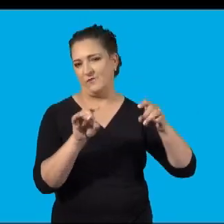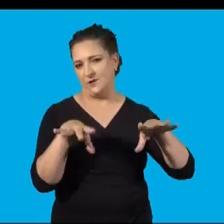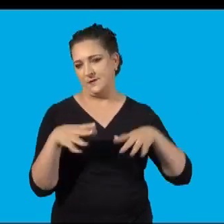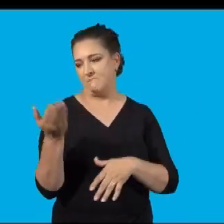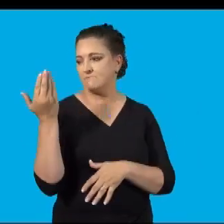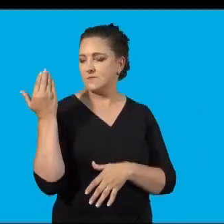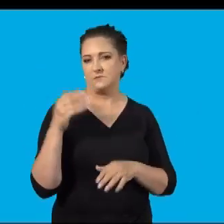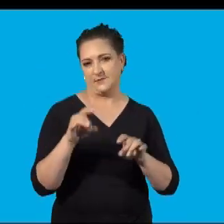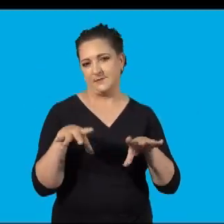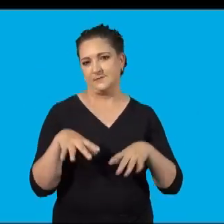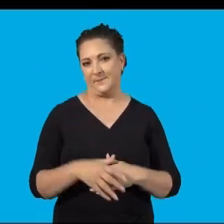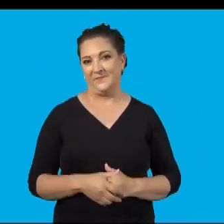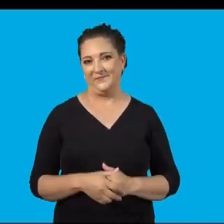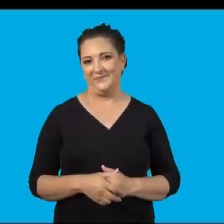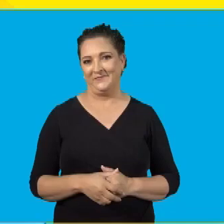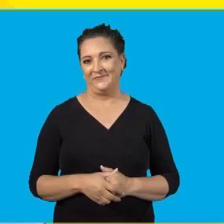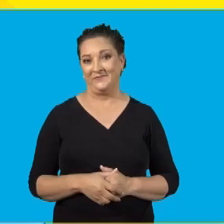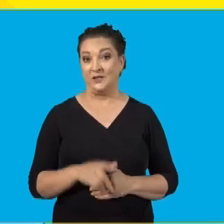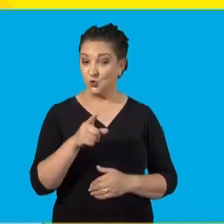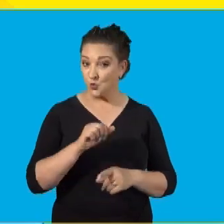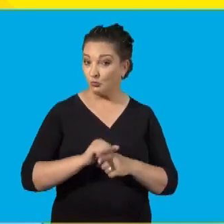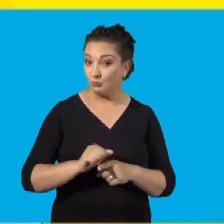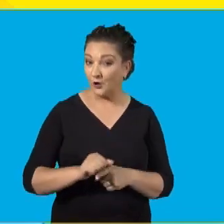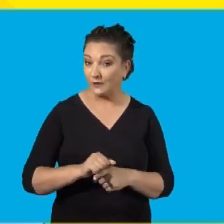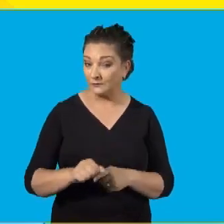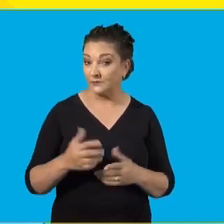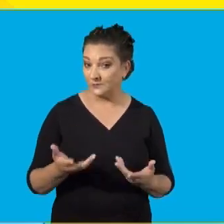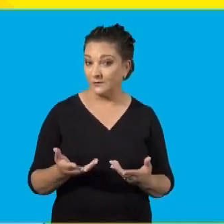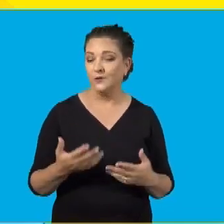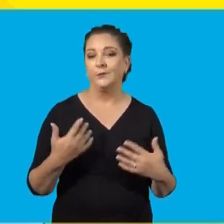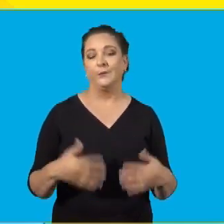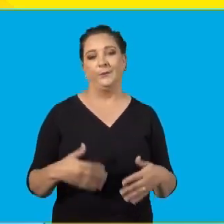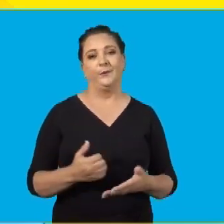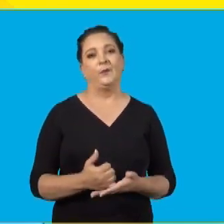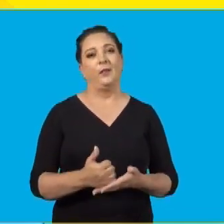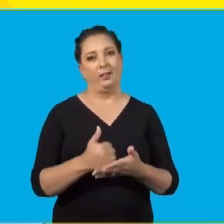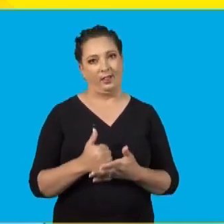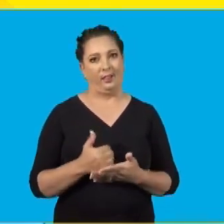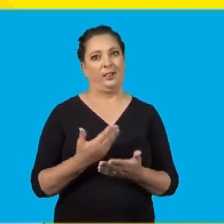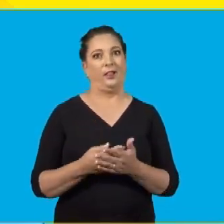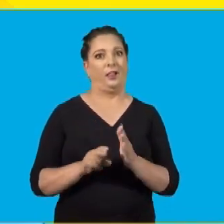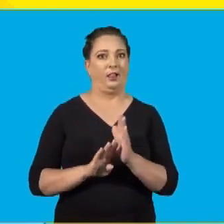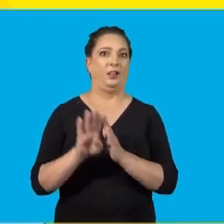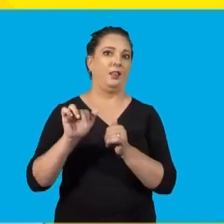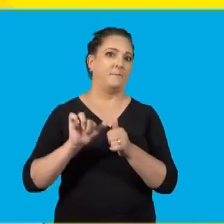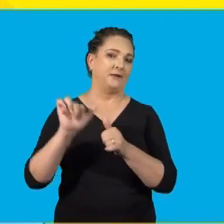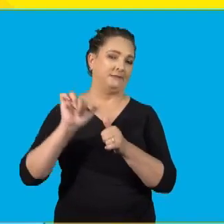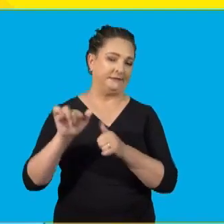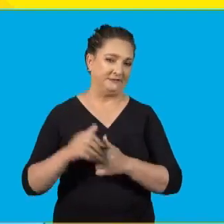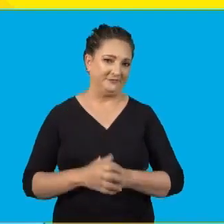past exam papers, telling us when you practice, it helps you to do better on the